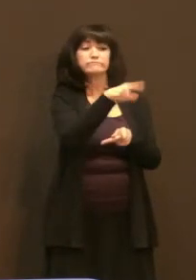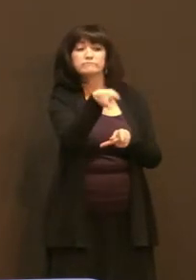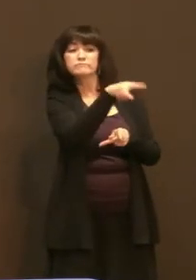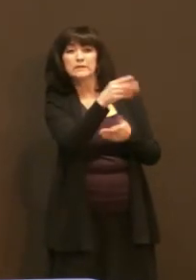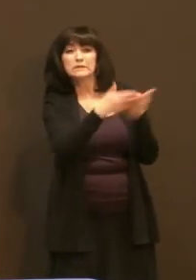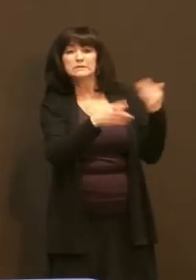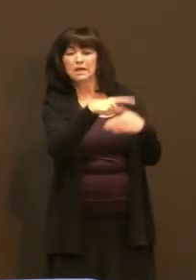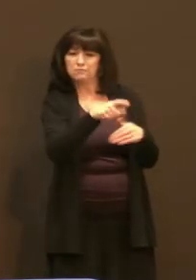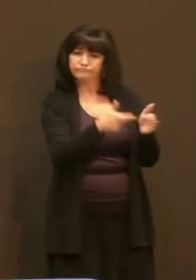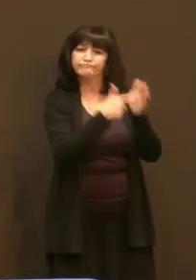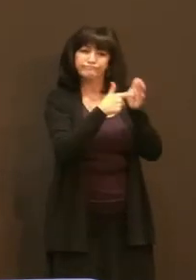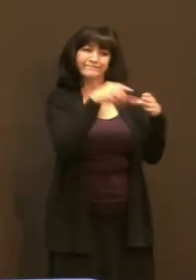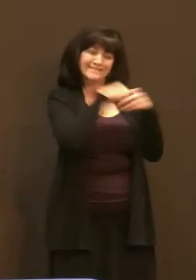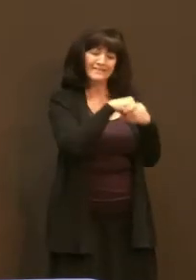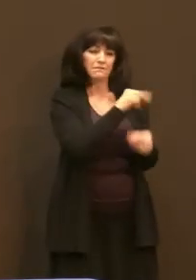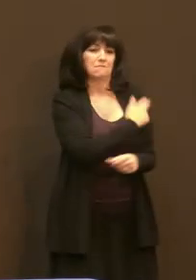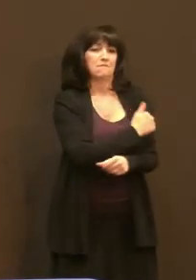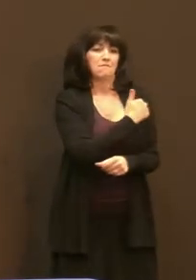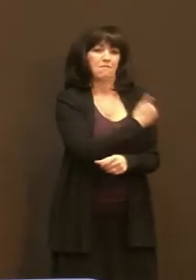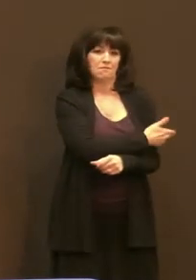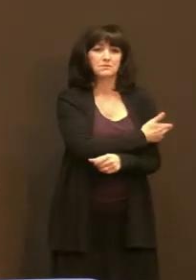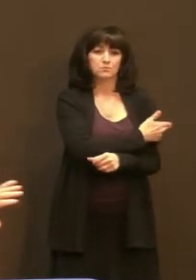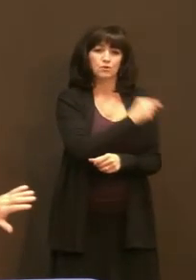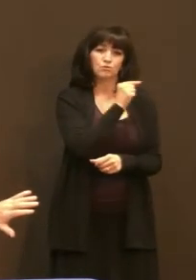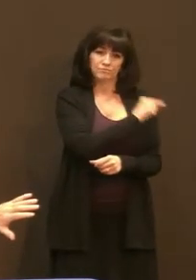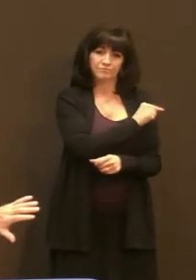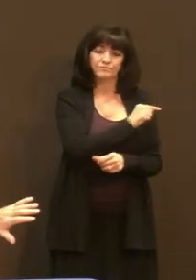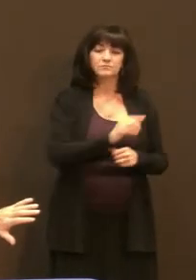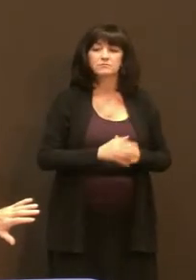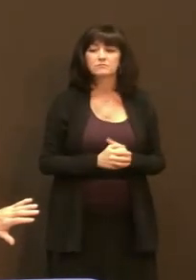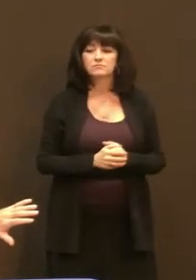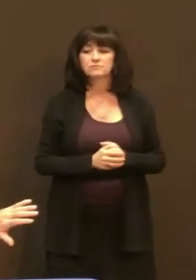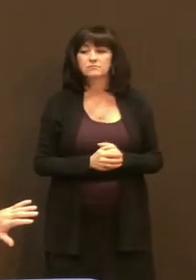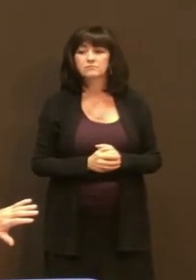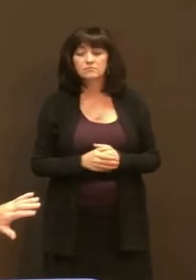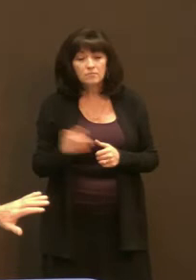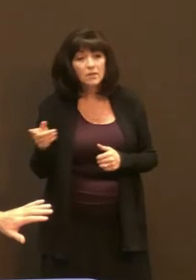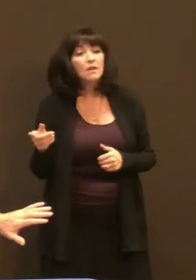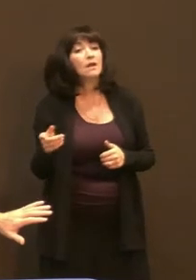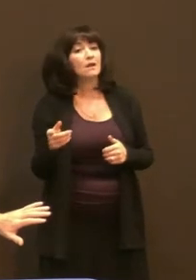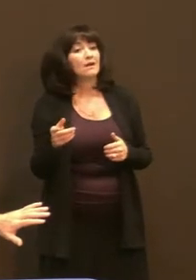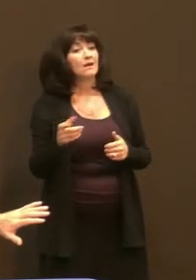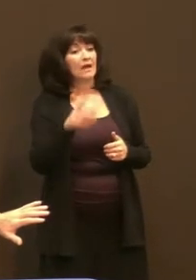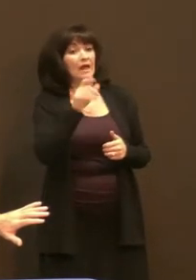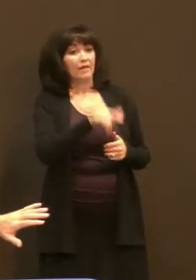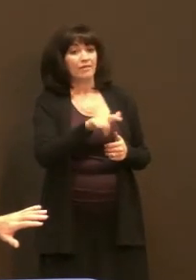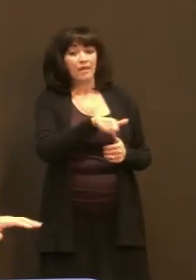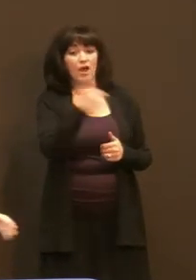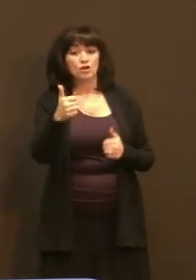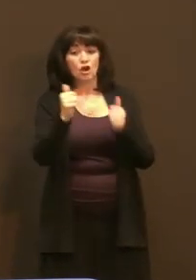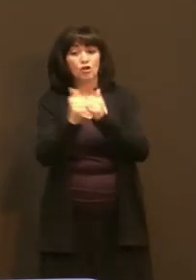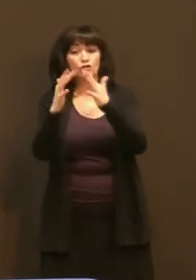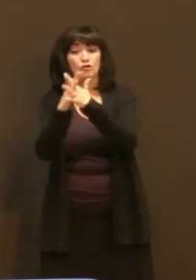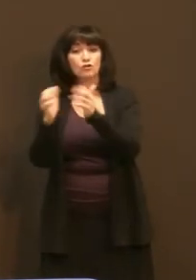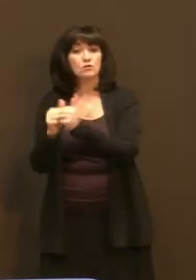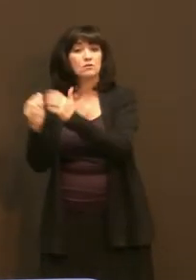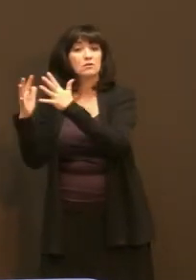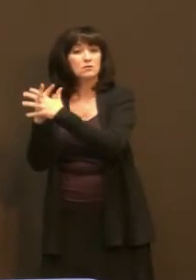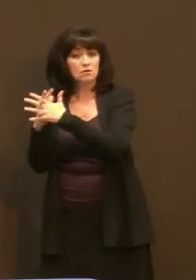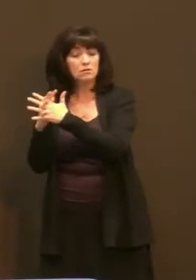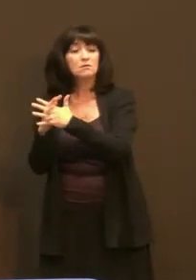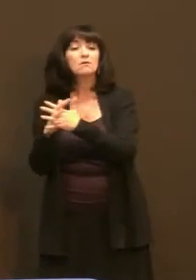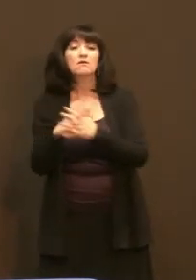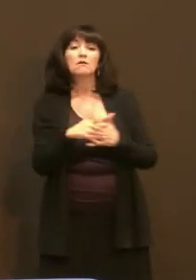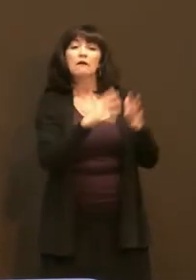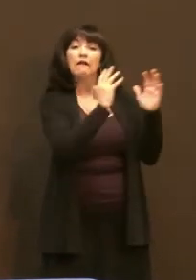if we get to that point, we move the non-COVID-19 people into these alternative care sites so that the hospitals can